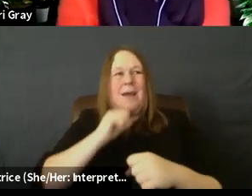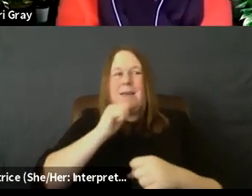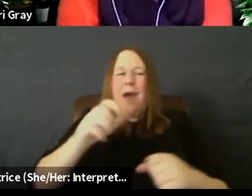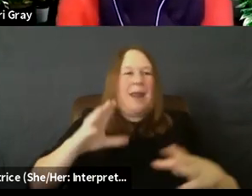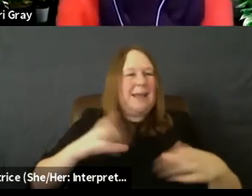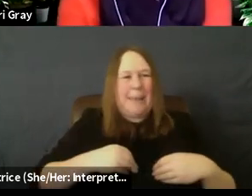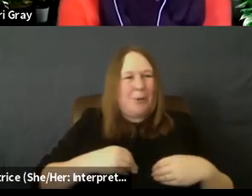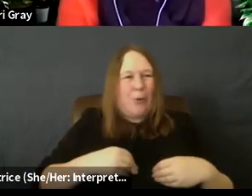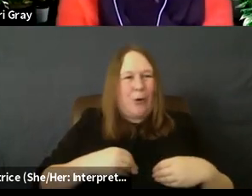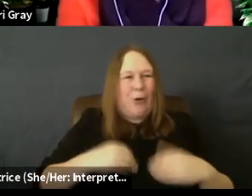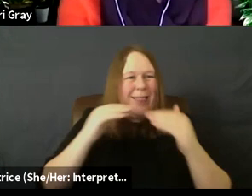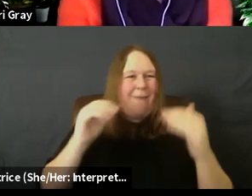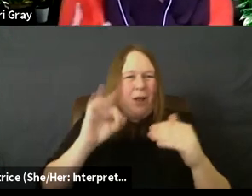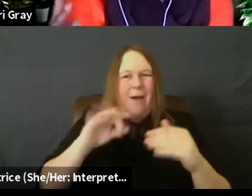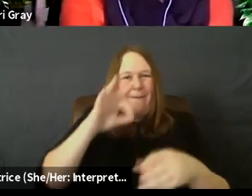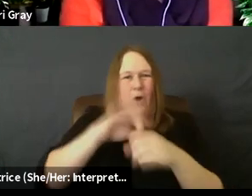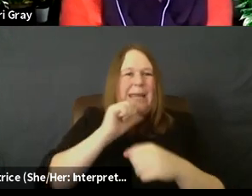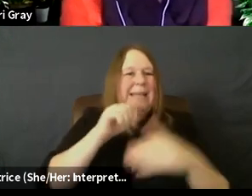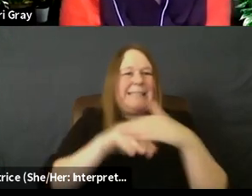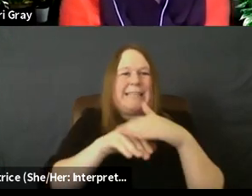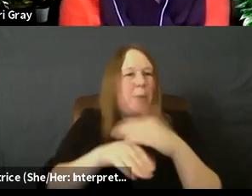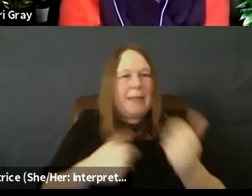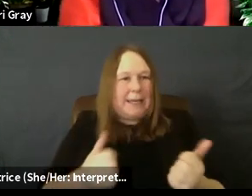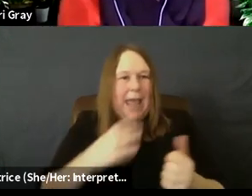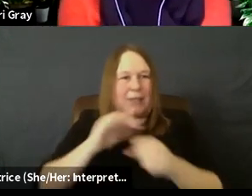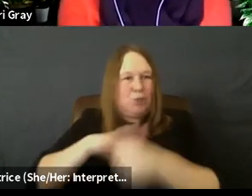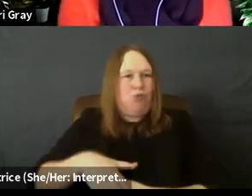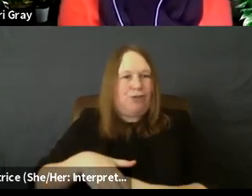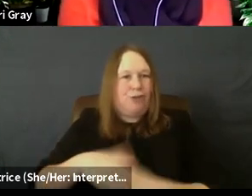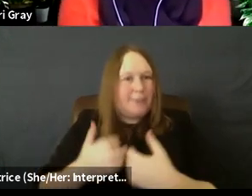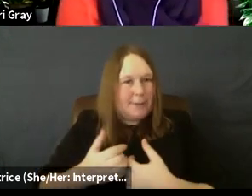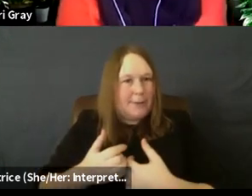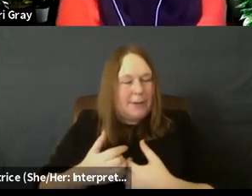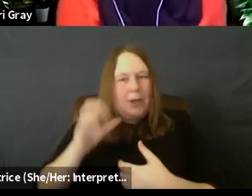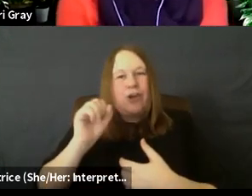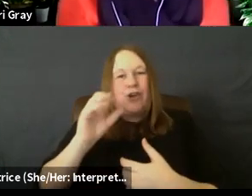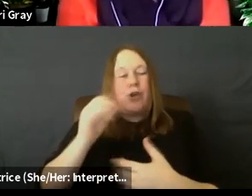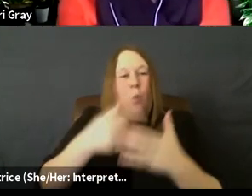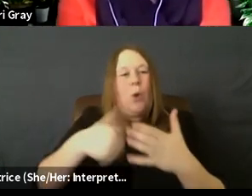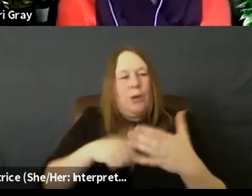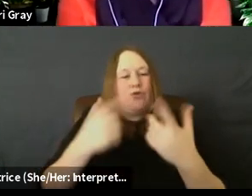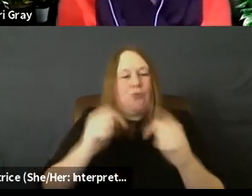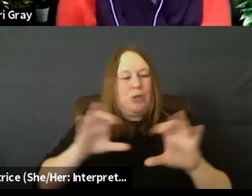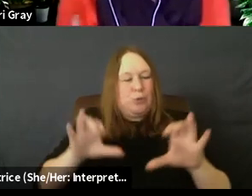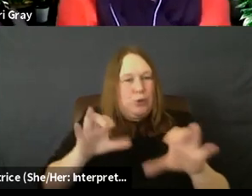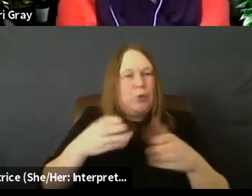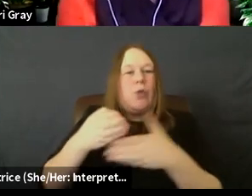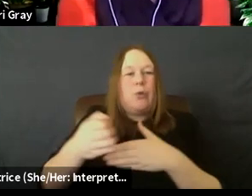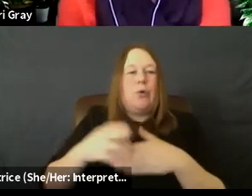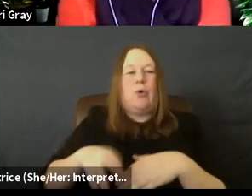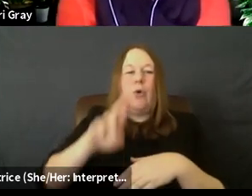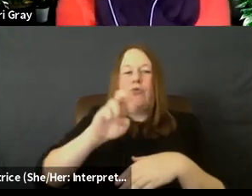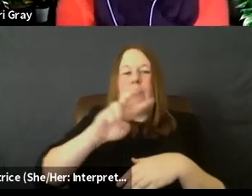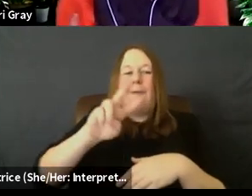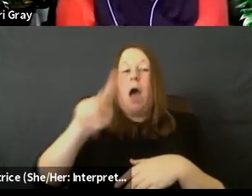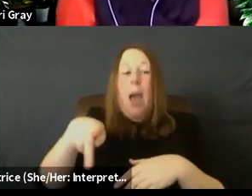unacceptable level of voter inaccessibility and suppression. And so what we've tried to do through RevUp,